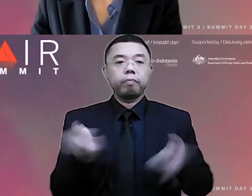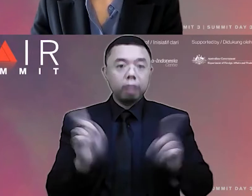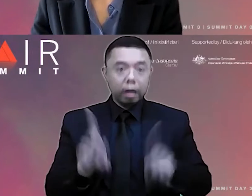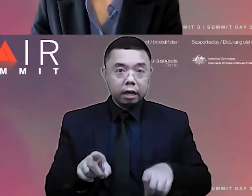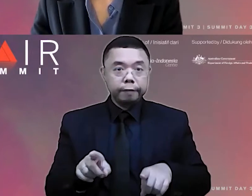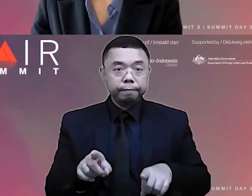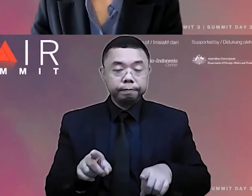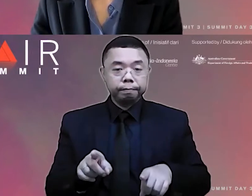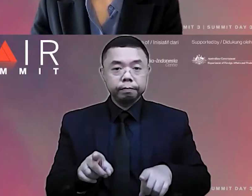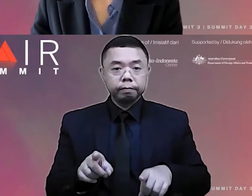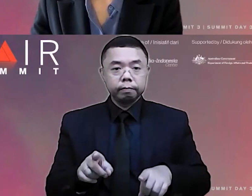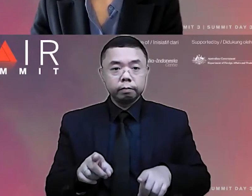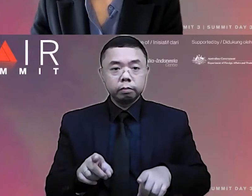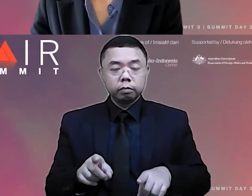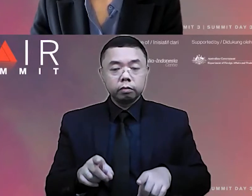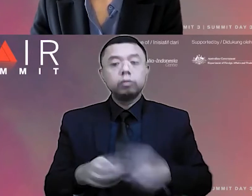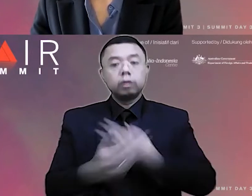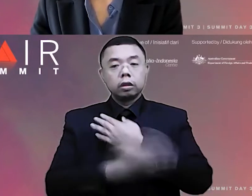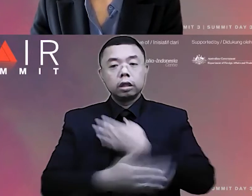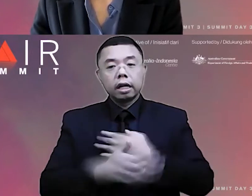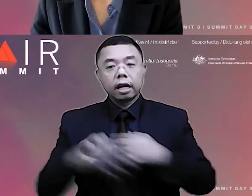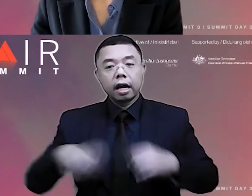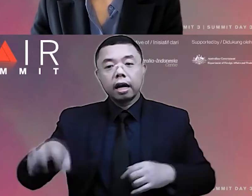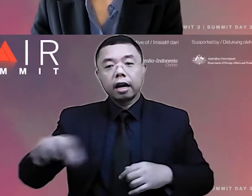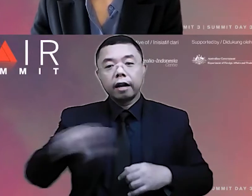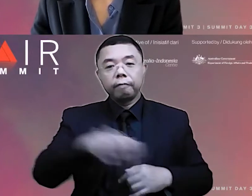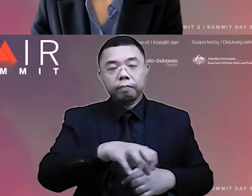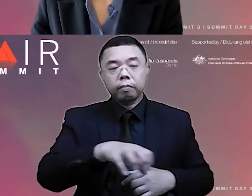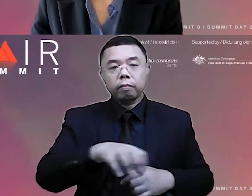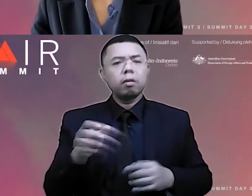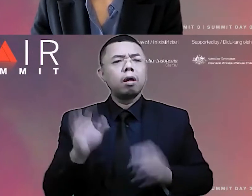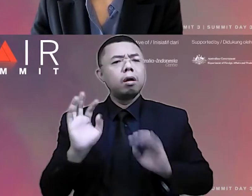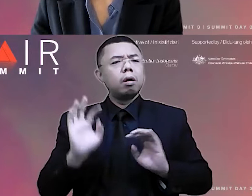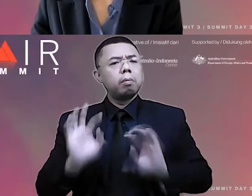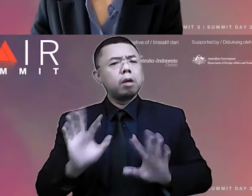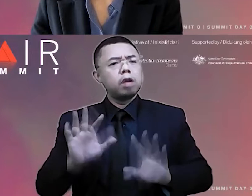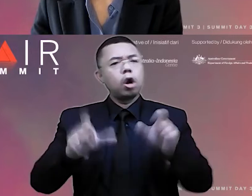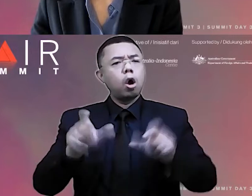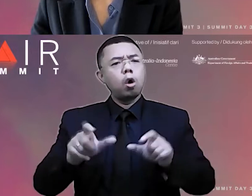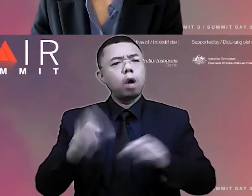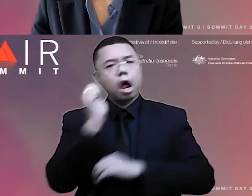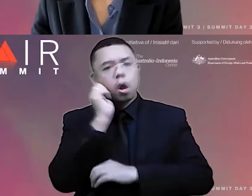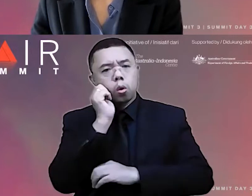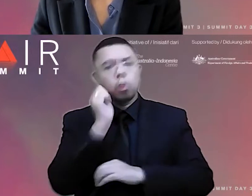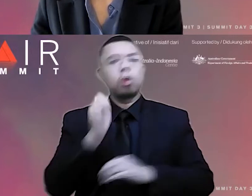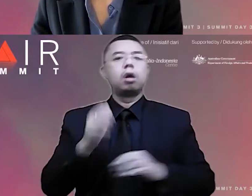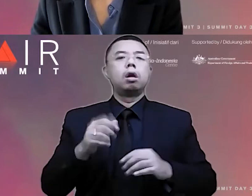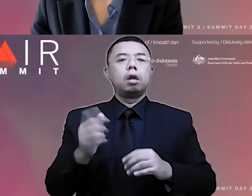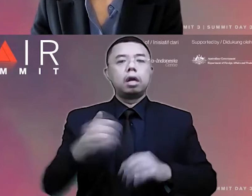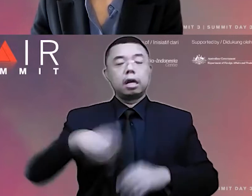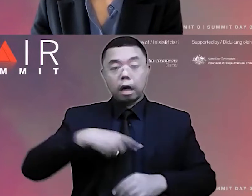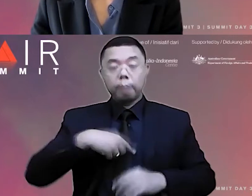countries alone last year. But for us, Traveloka, as we are talking right now, is we see in the number